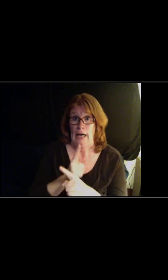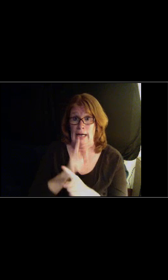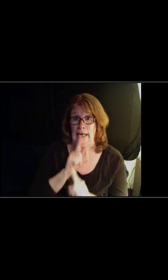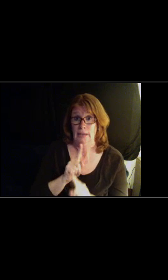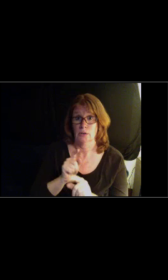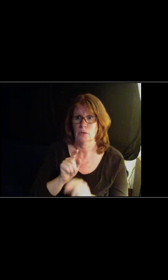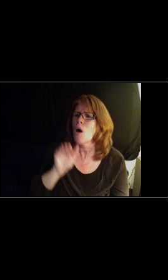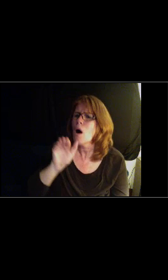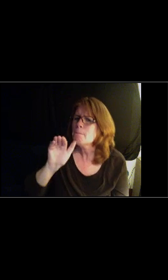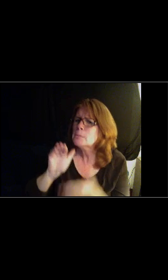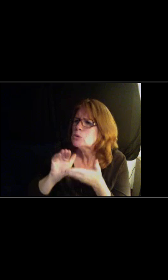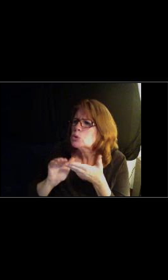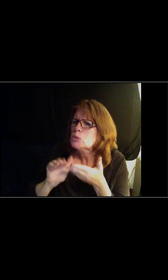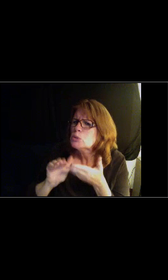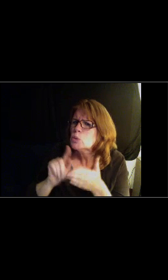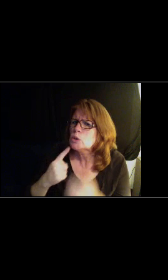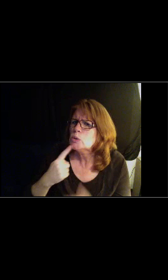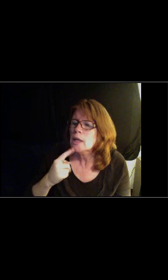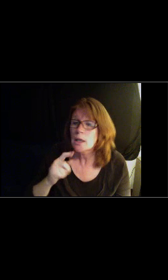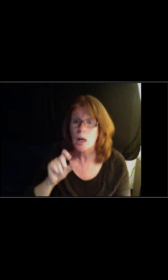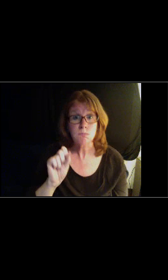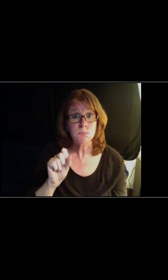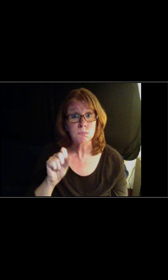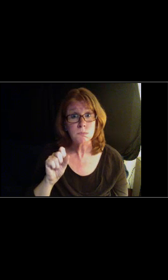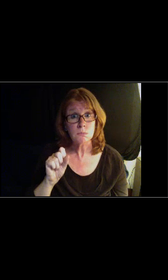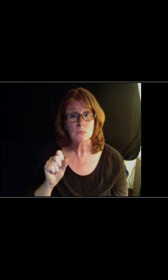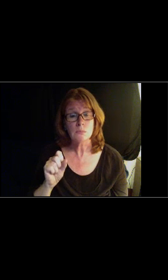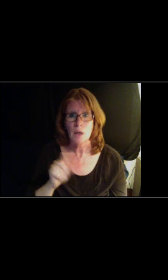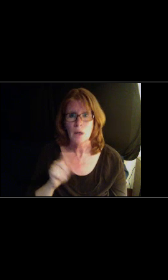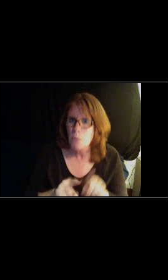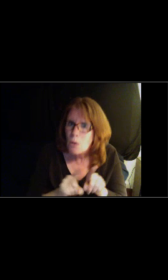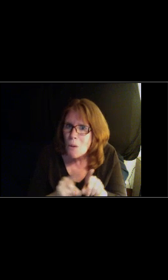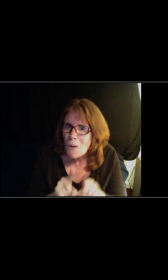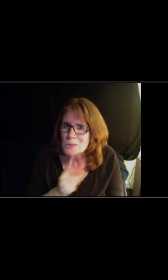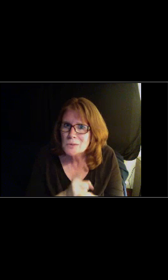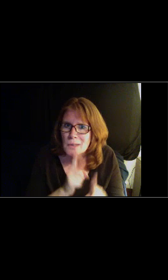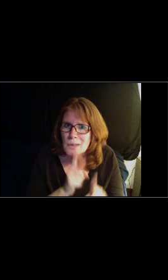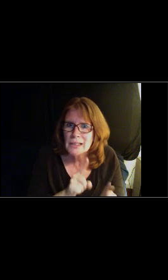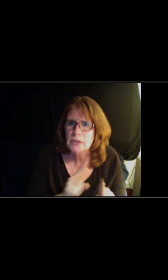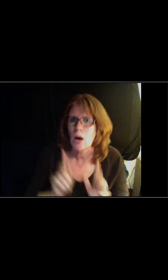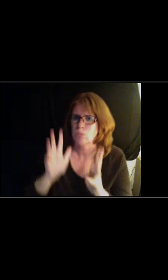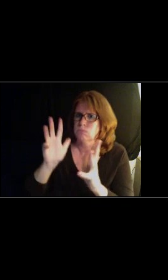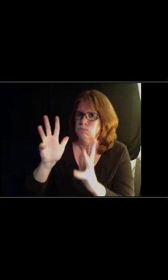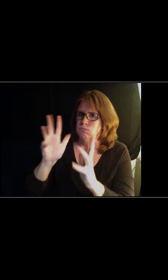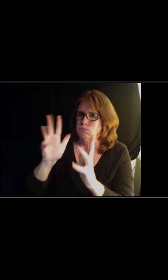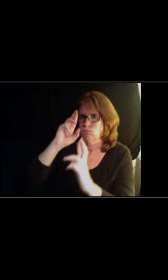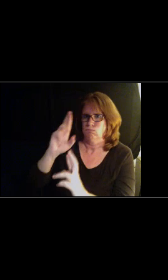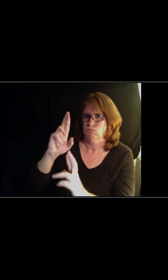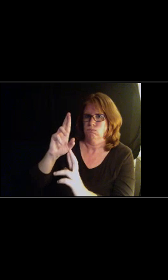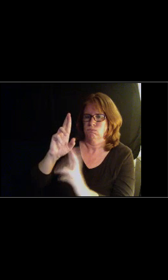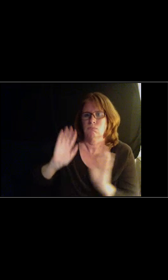sorry. That might be the role that you take on as interpreter, or the decision you make as interpreter. Or you may decide to